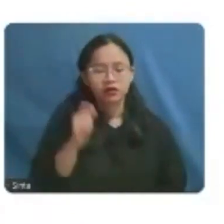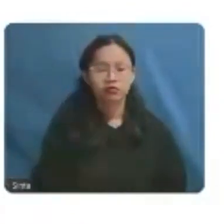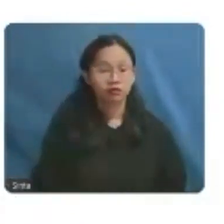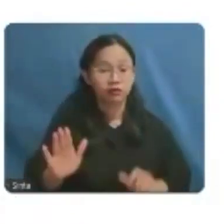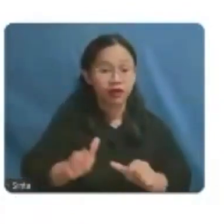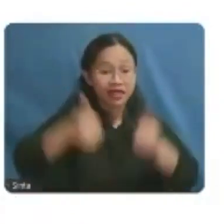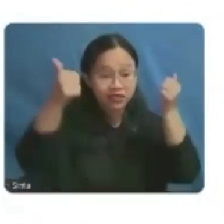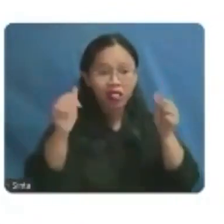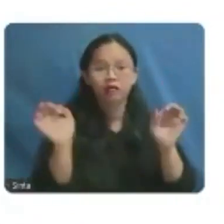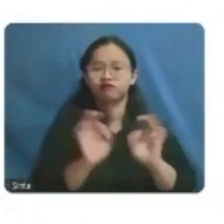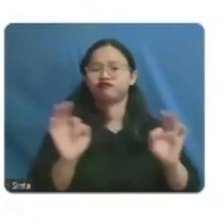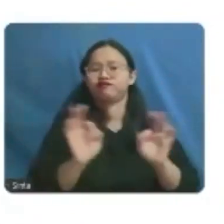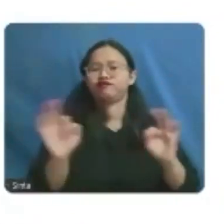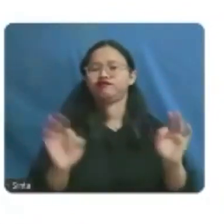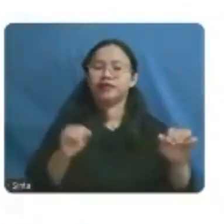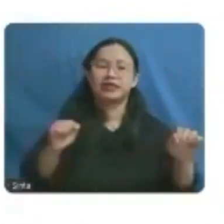houses that are quite